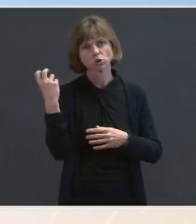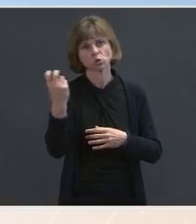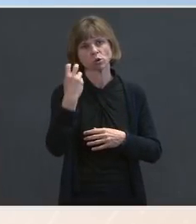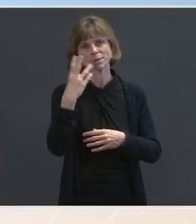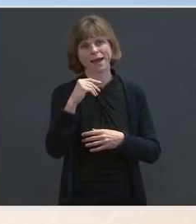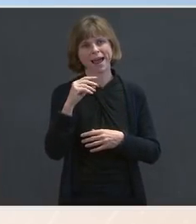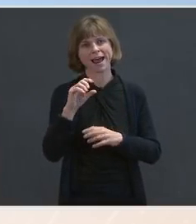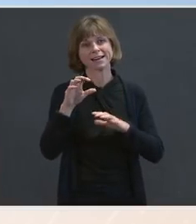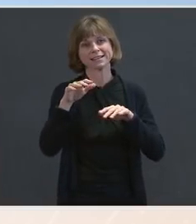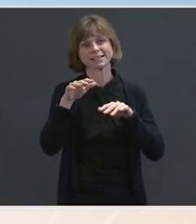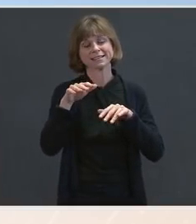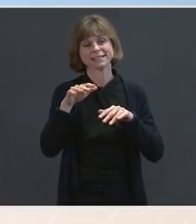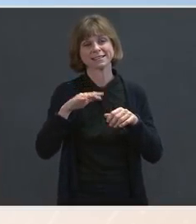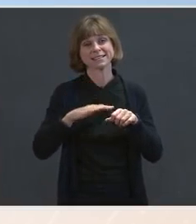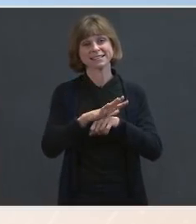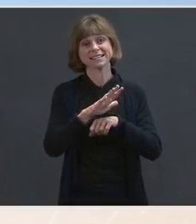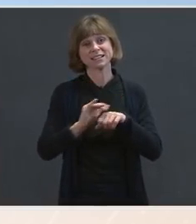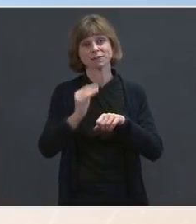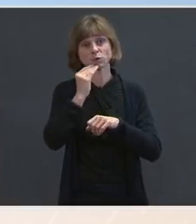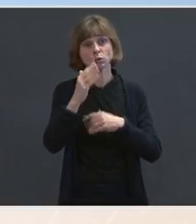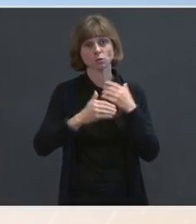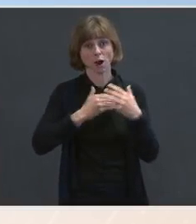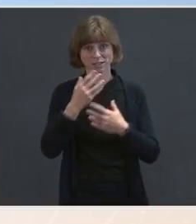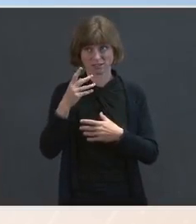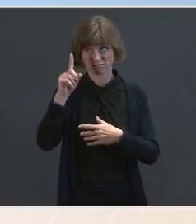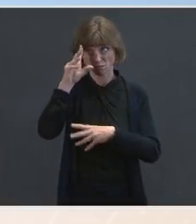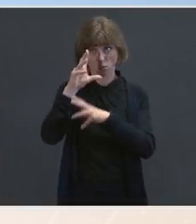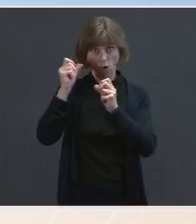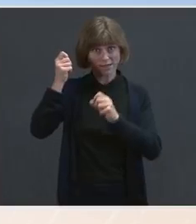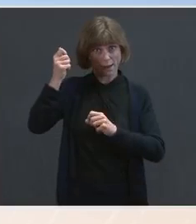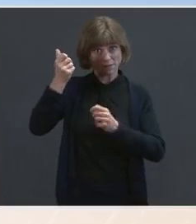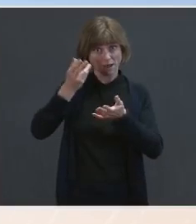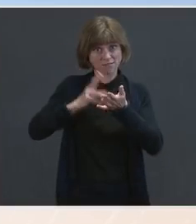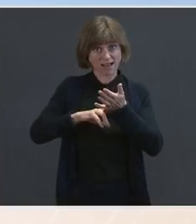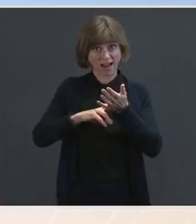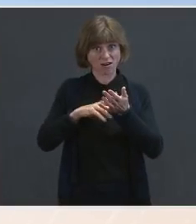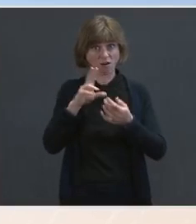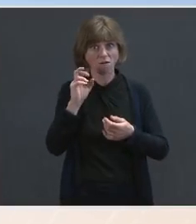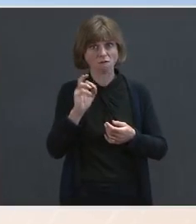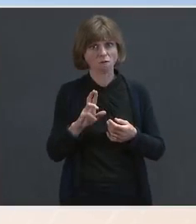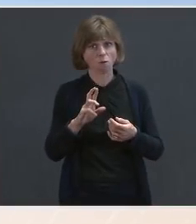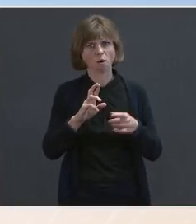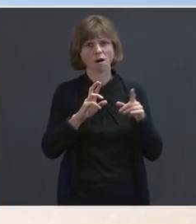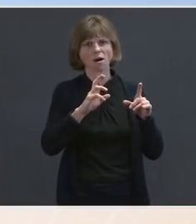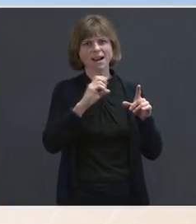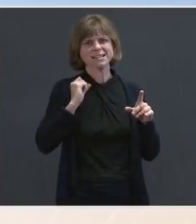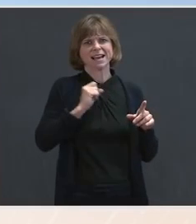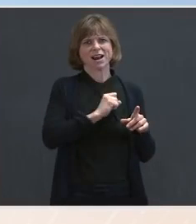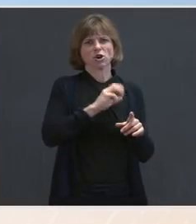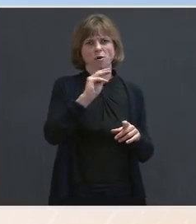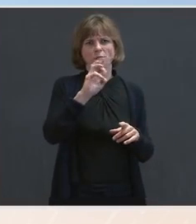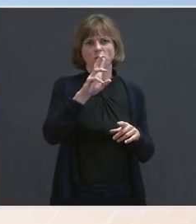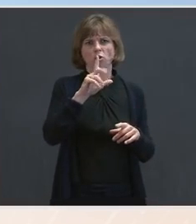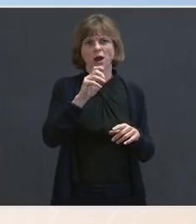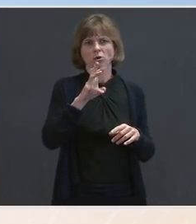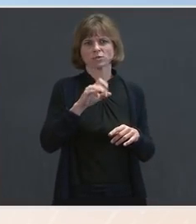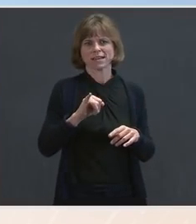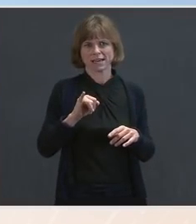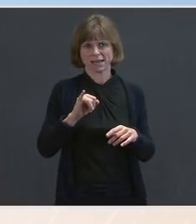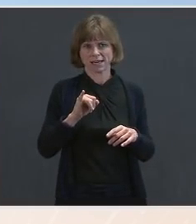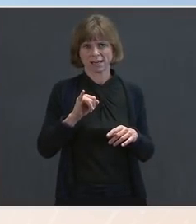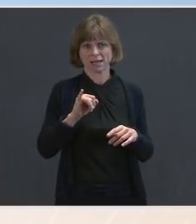President Biden sign off on these changes personally, and was this aimed at all at getting Senator Murkowski to support the bill? I would say the majority